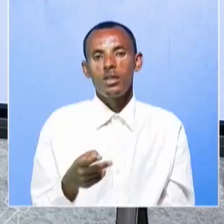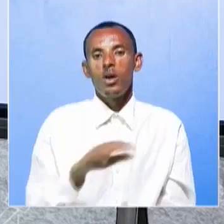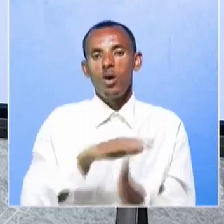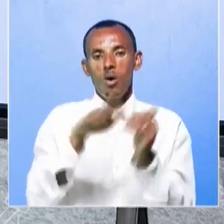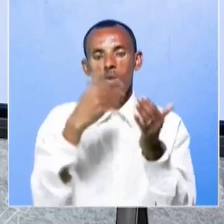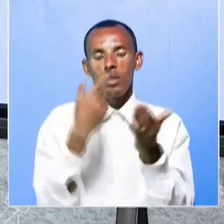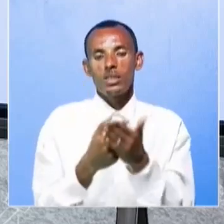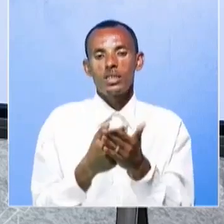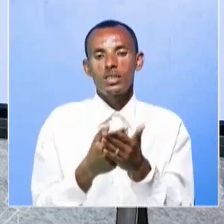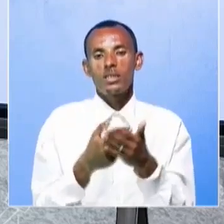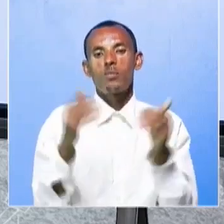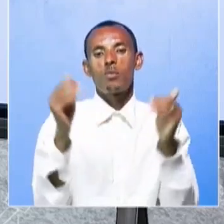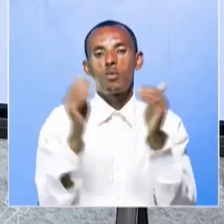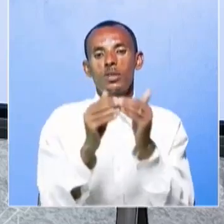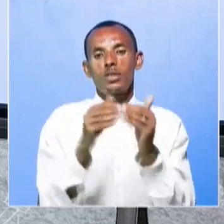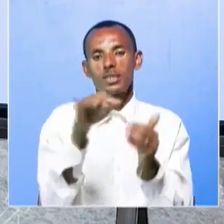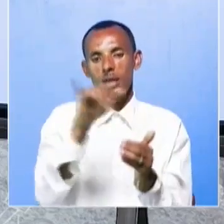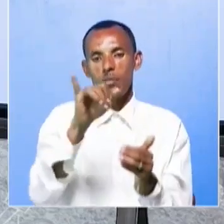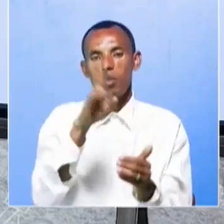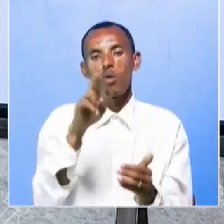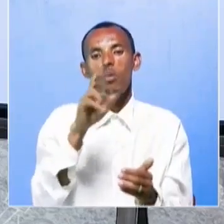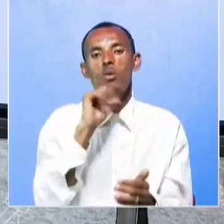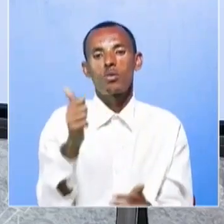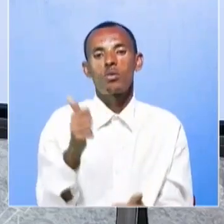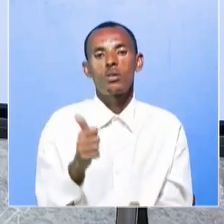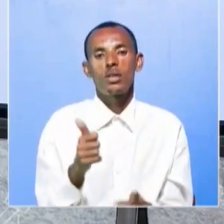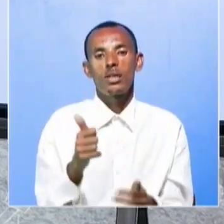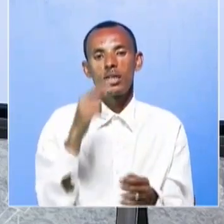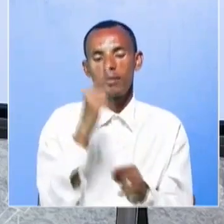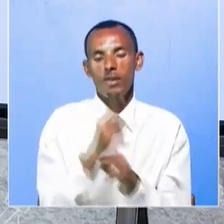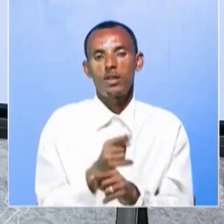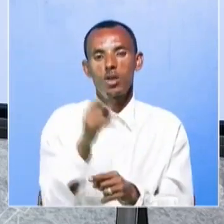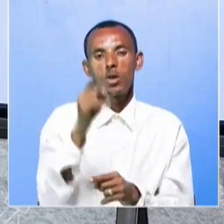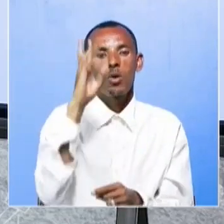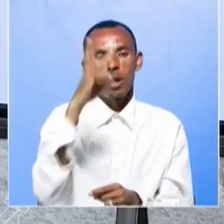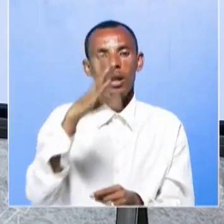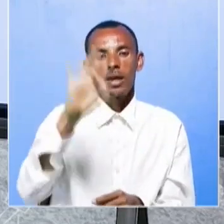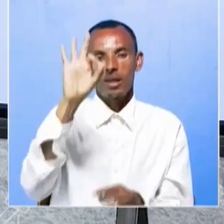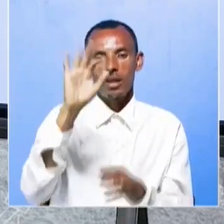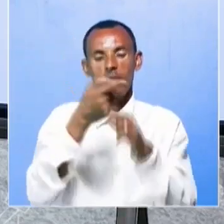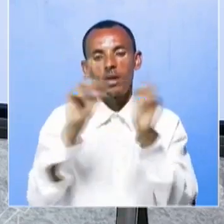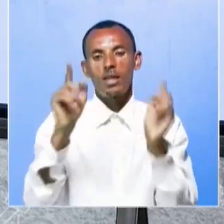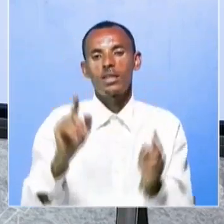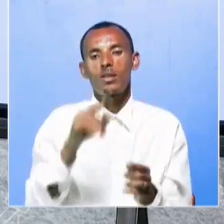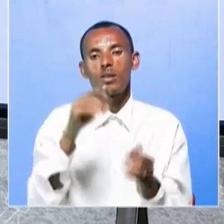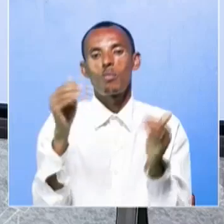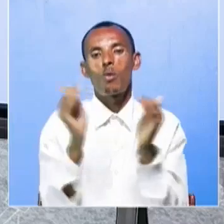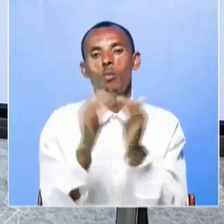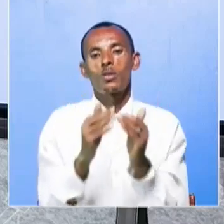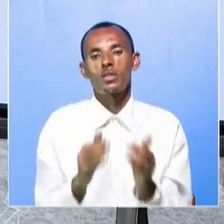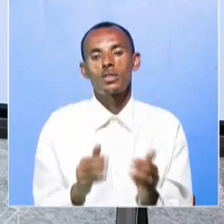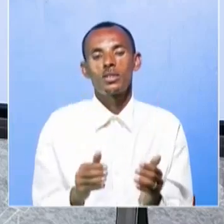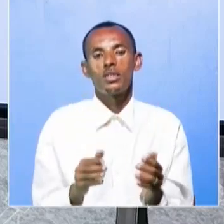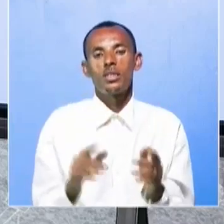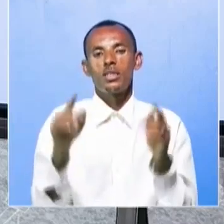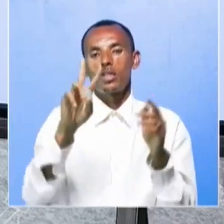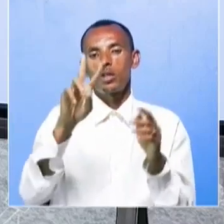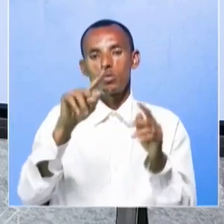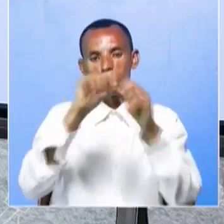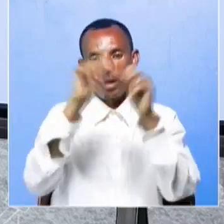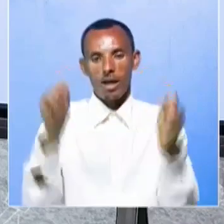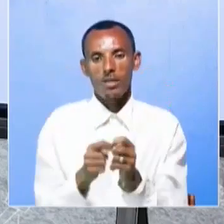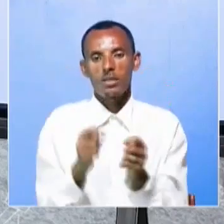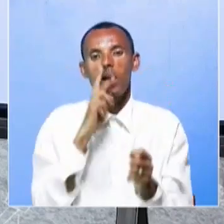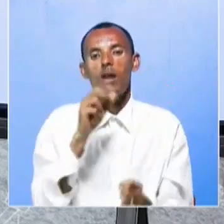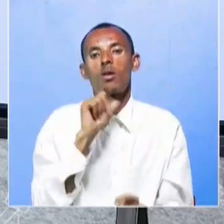these proportions are the same or not. Definitely you will get different proportions. That means the 2 triangles are